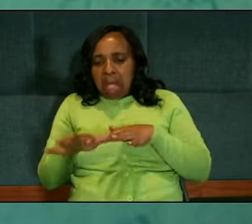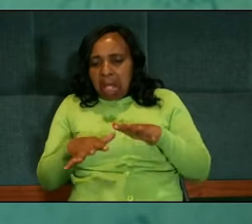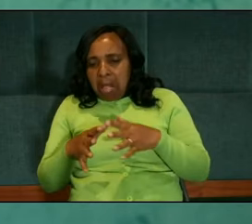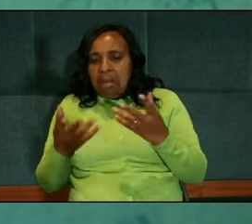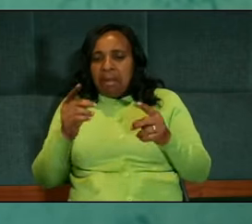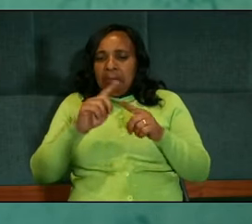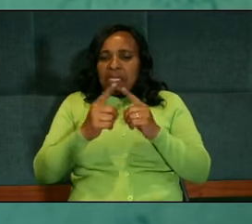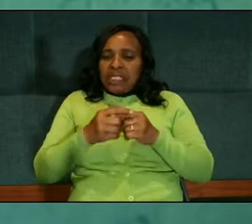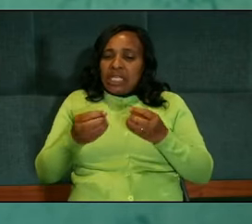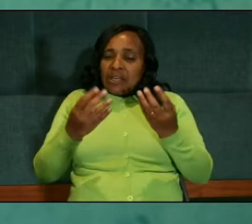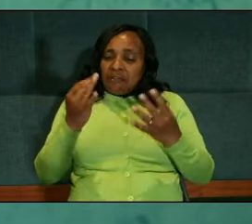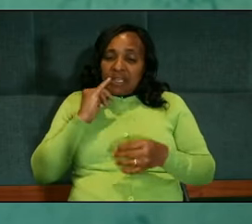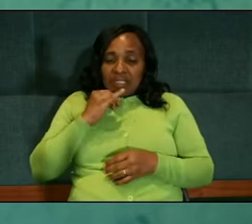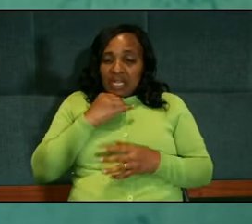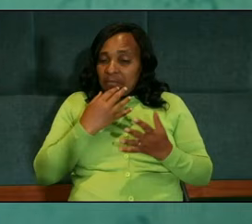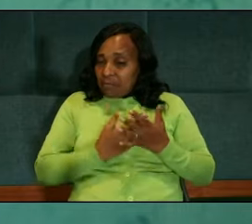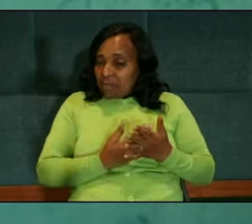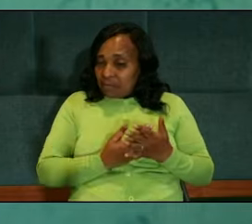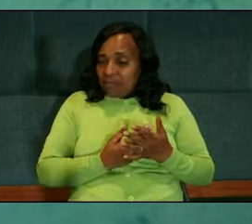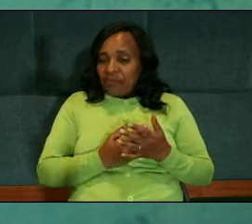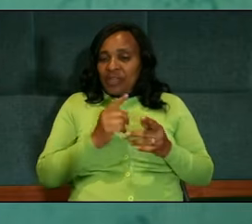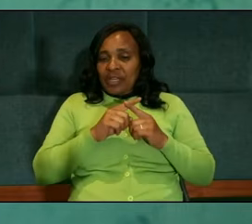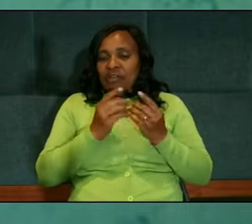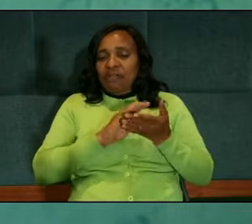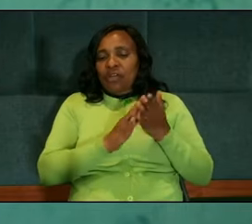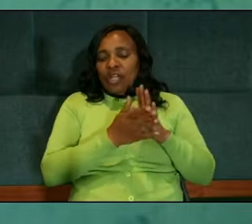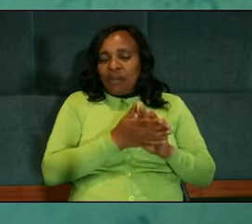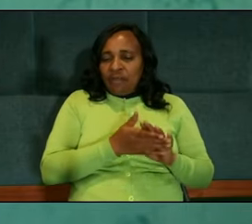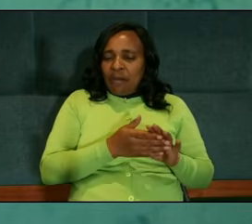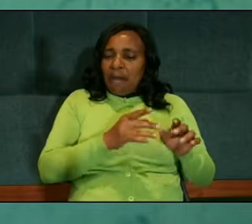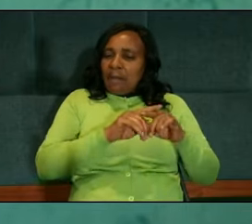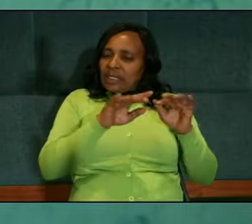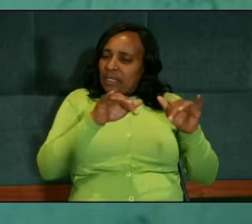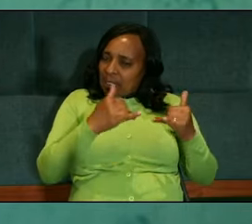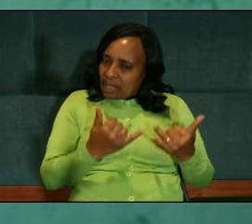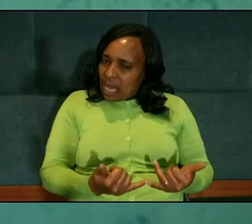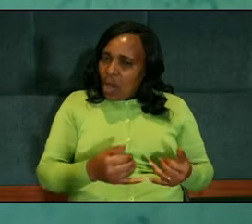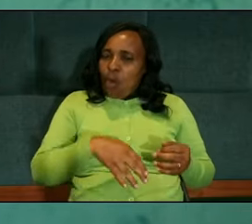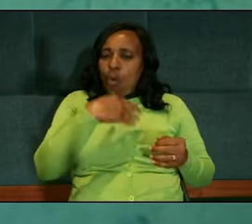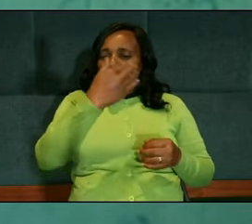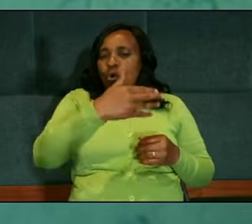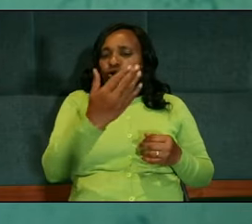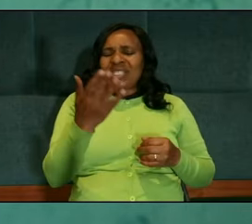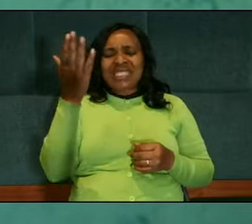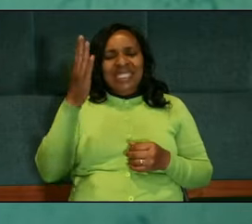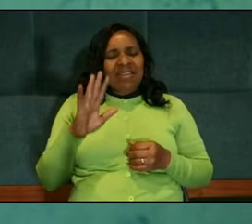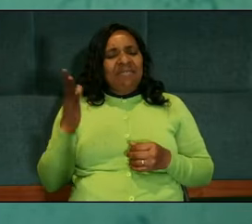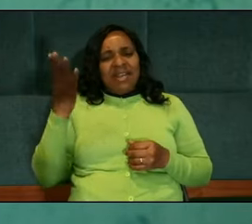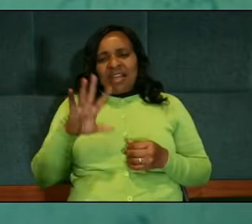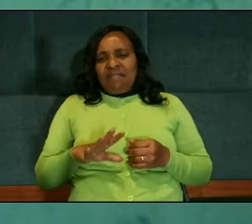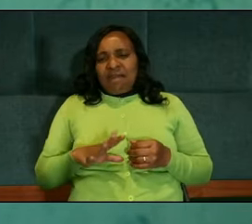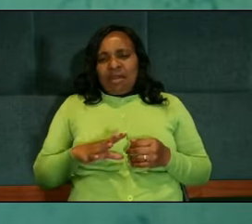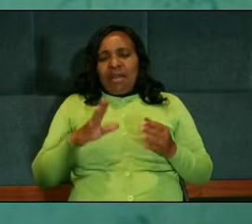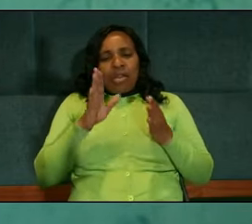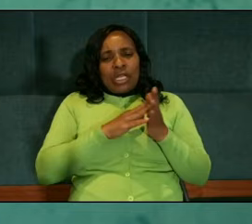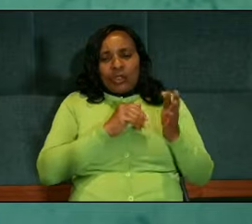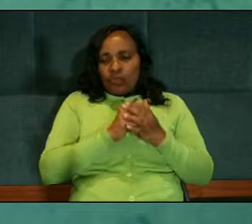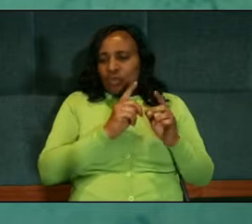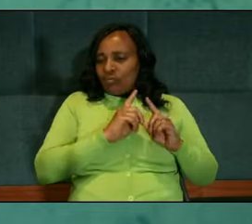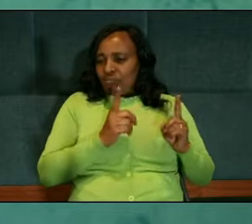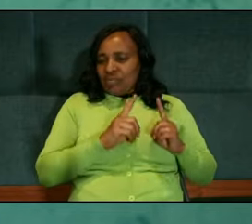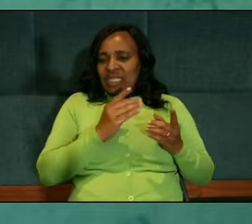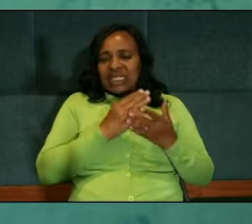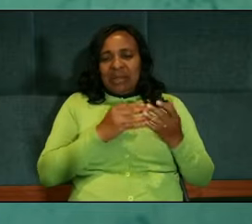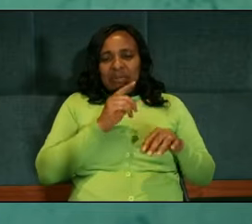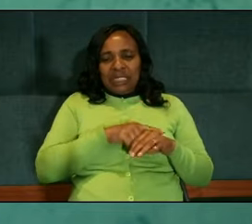the Israel's punishments and then forgive them, but he never put it upon them to destroy them. Yes, there are times he was